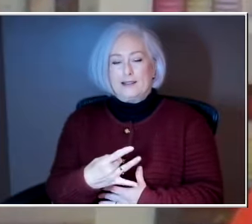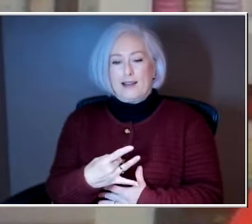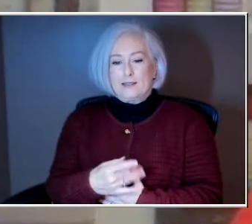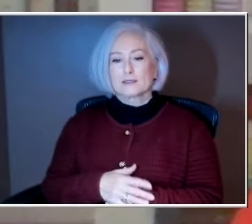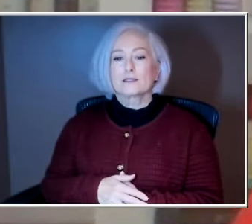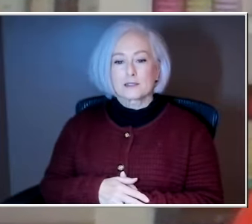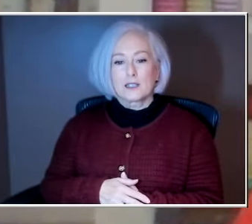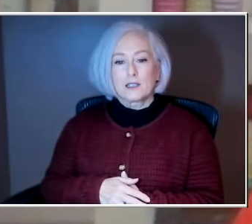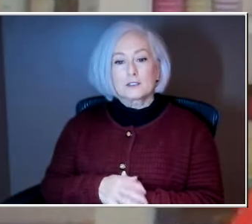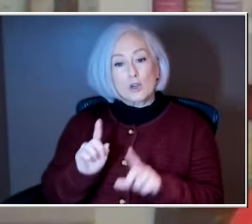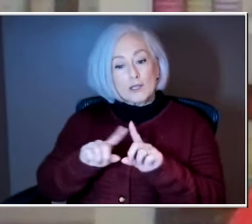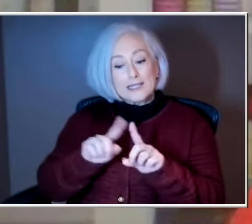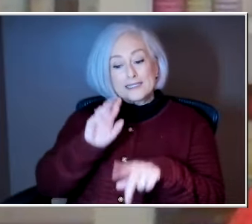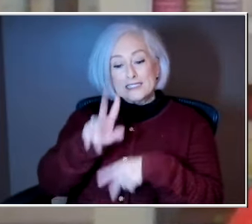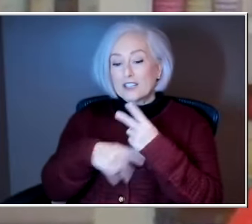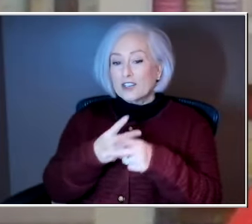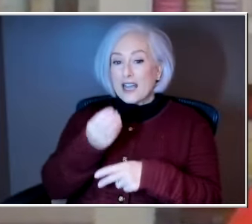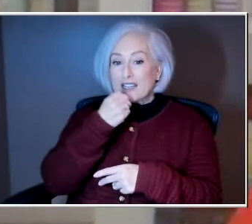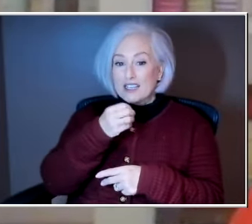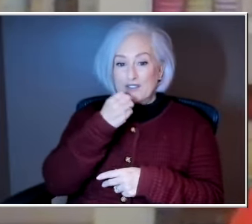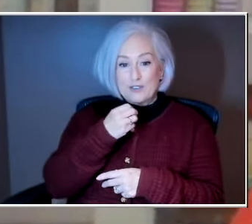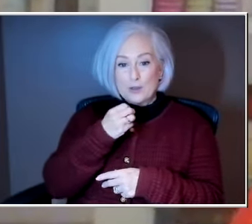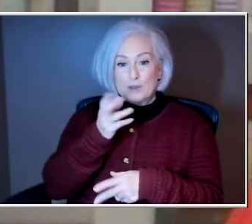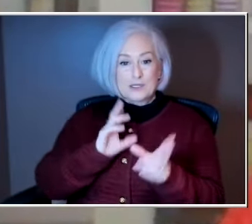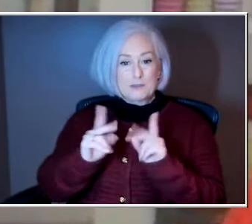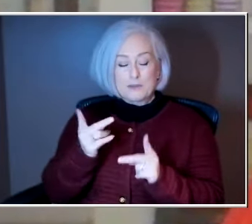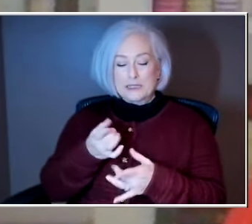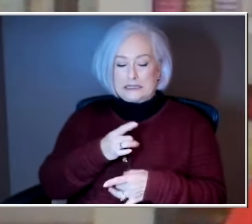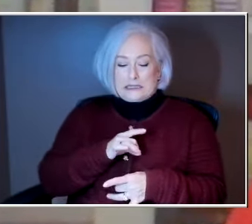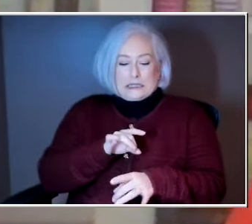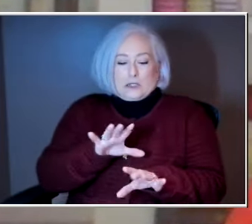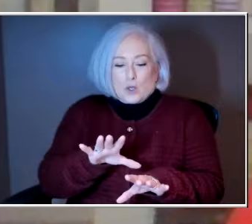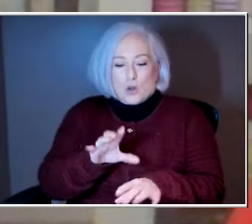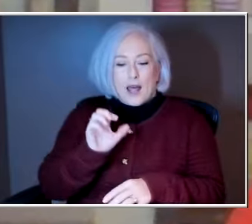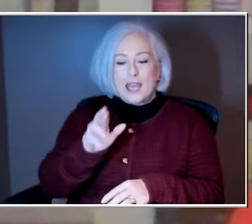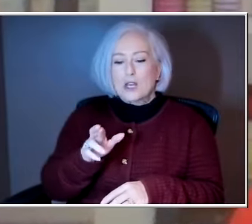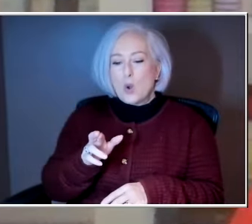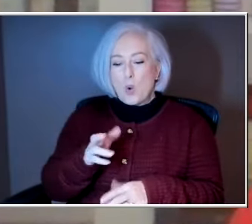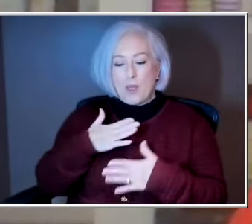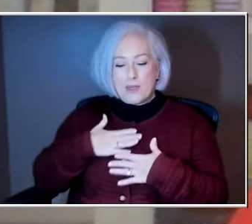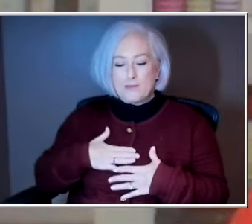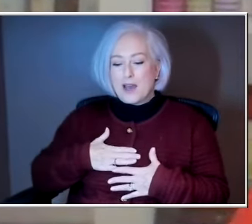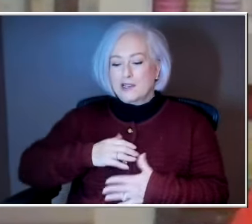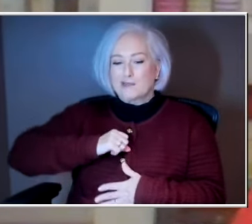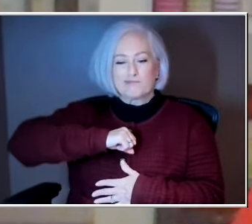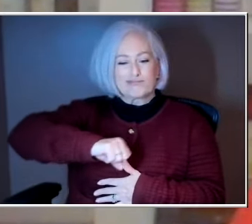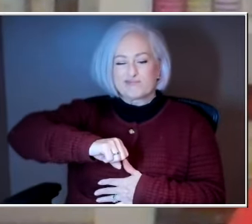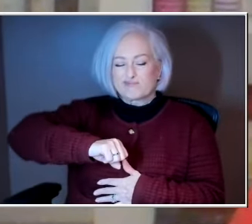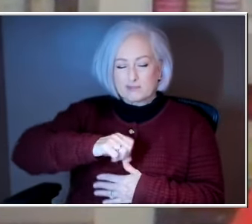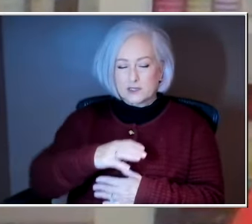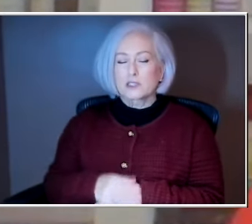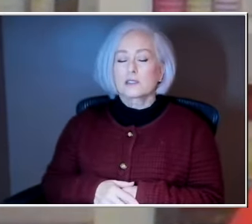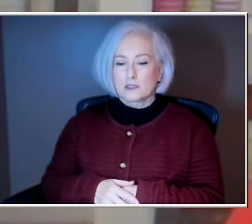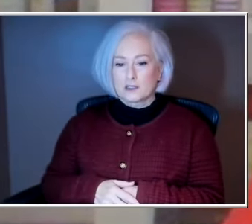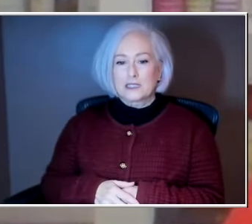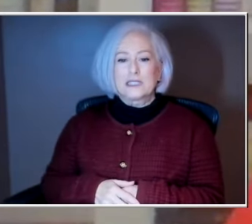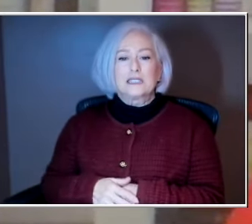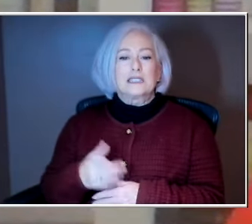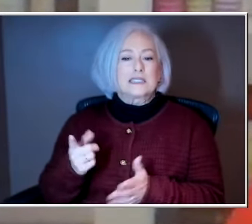of foods that may or may not be well tolerated after surgery. And so kind of navigating some texture